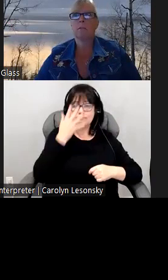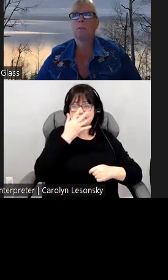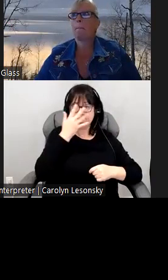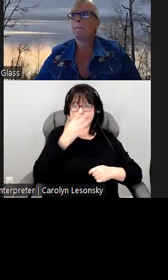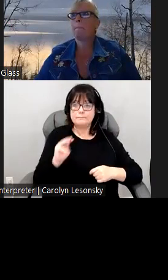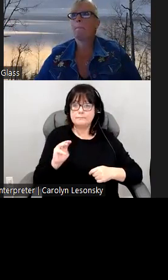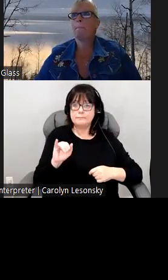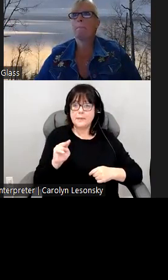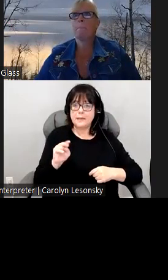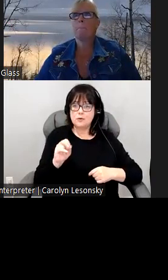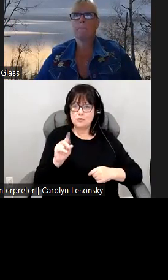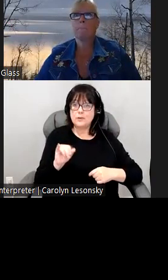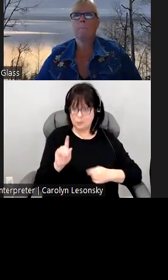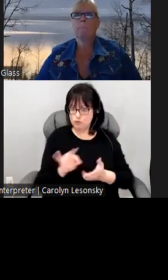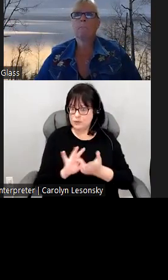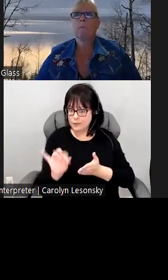measures.